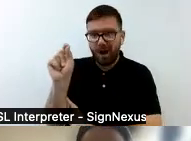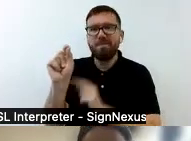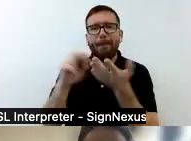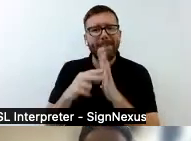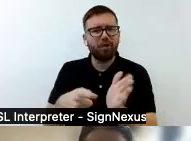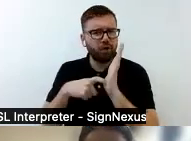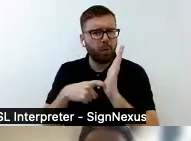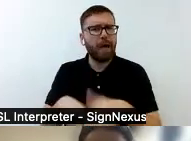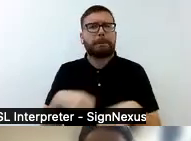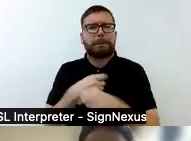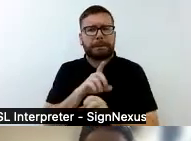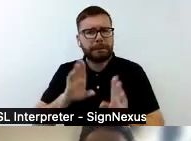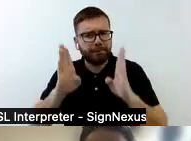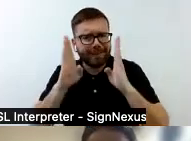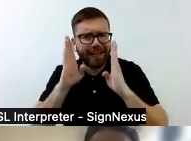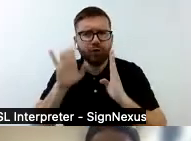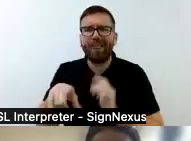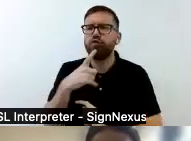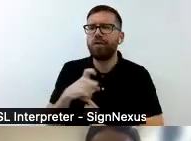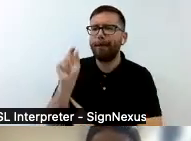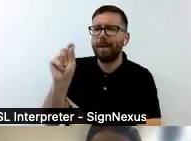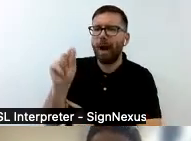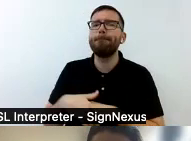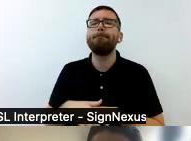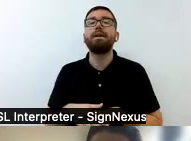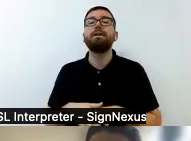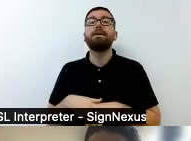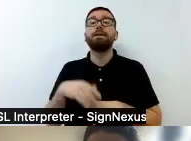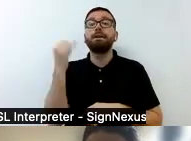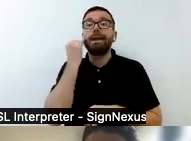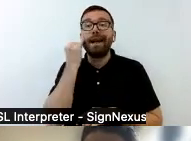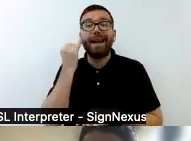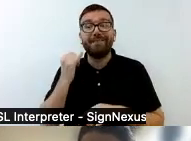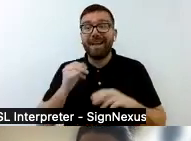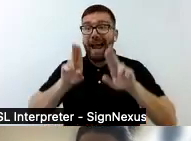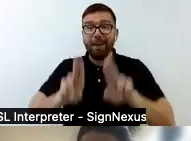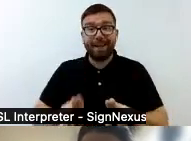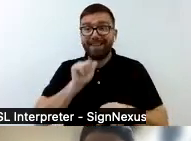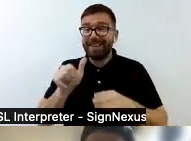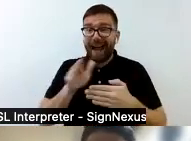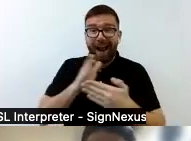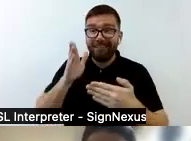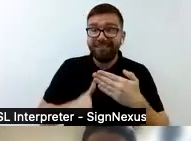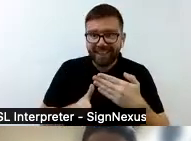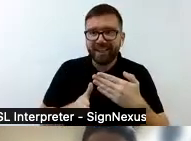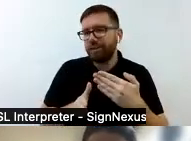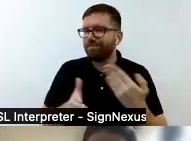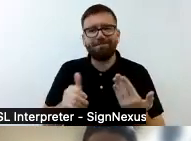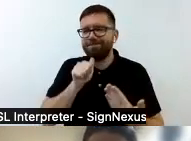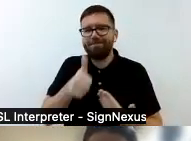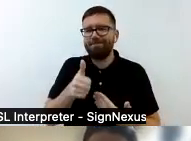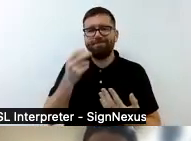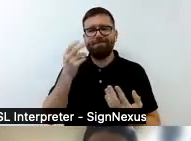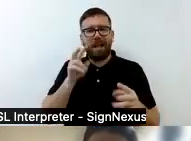careful attention to that. Incomplete applications will not be considered. Please remember that applicants may save